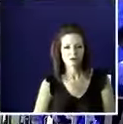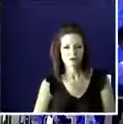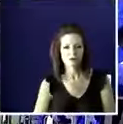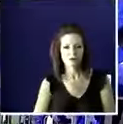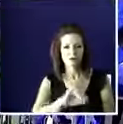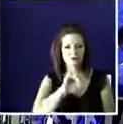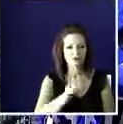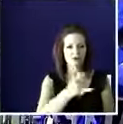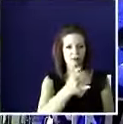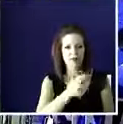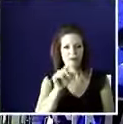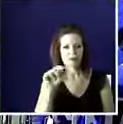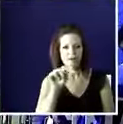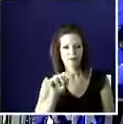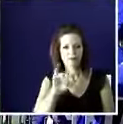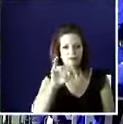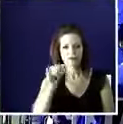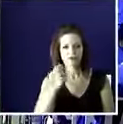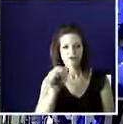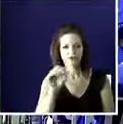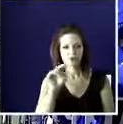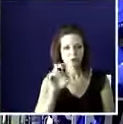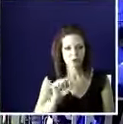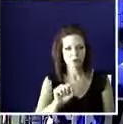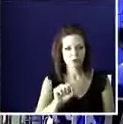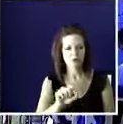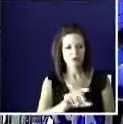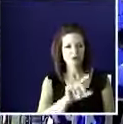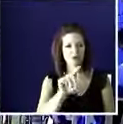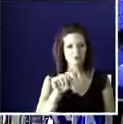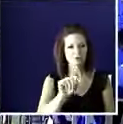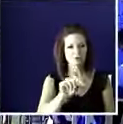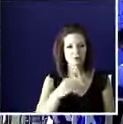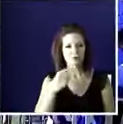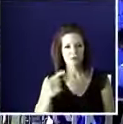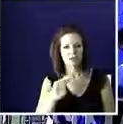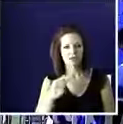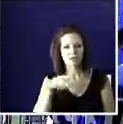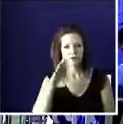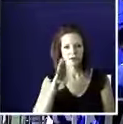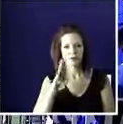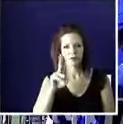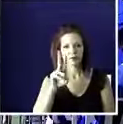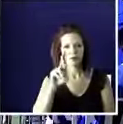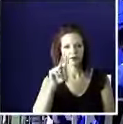Jeremiah Thomas Jones. Tristan Gage Vernon.